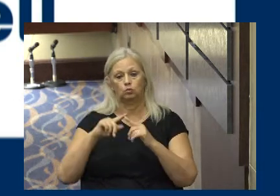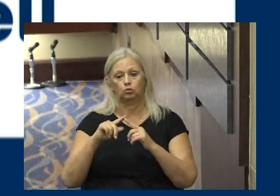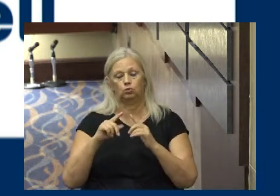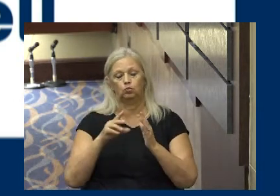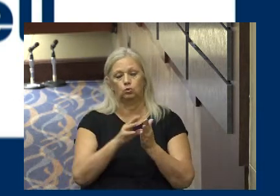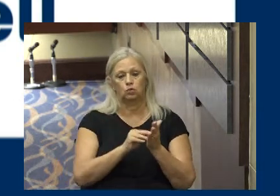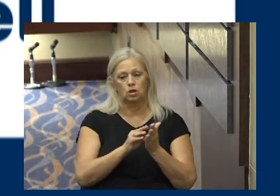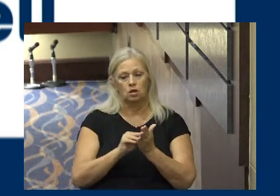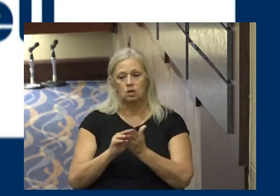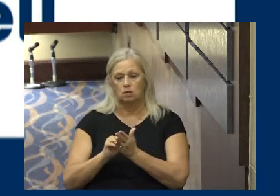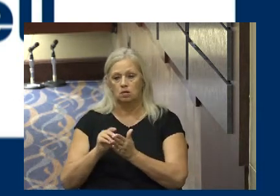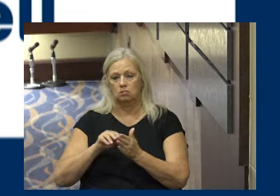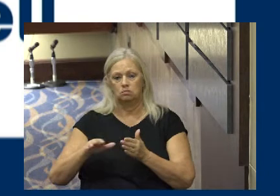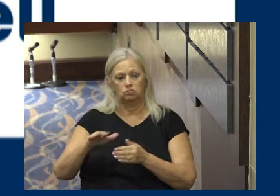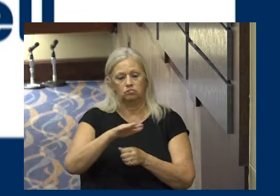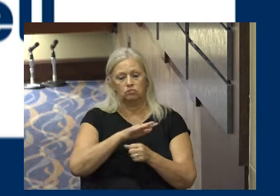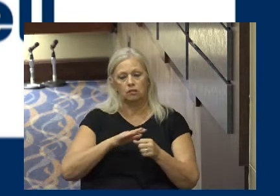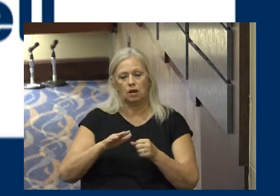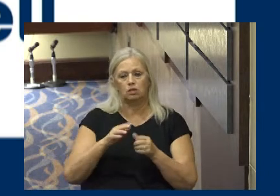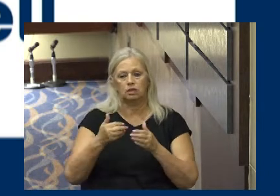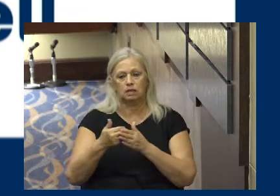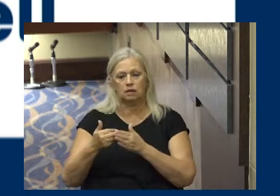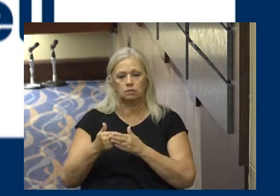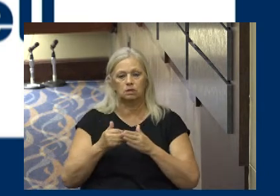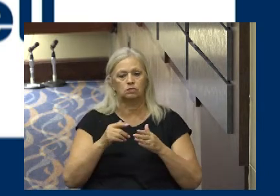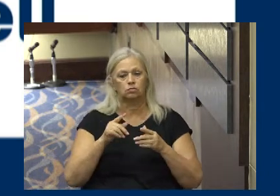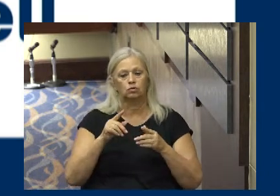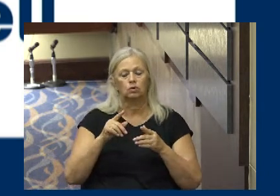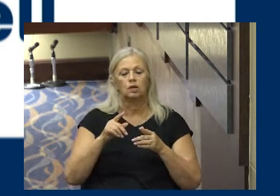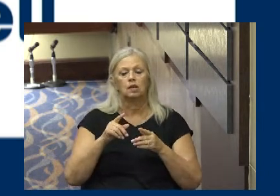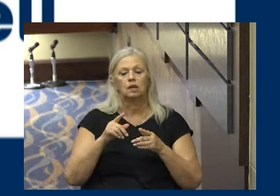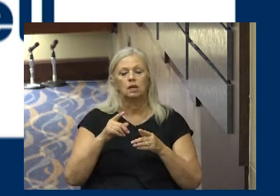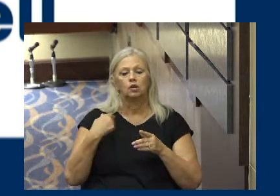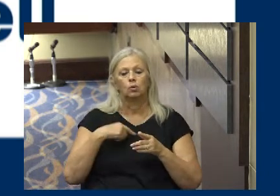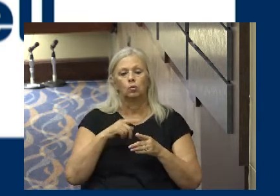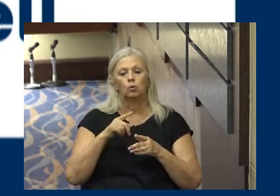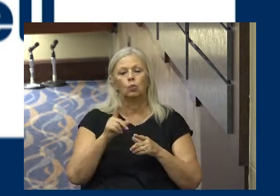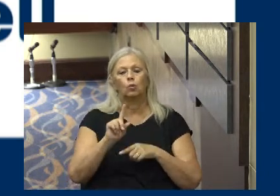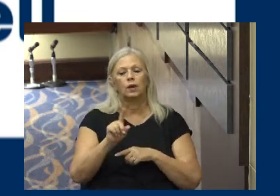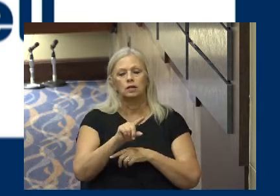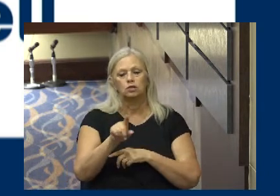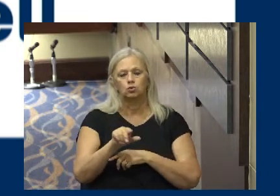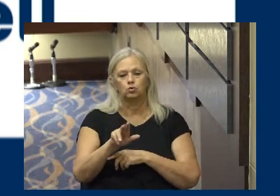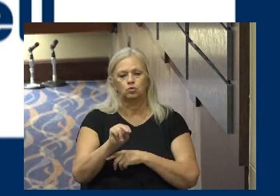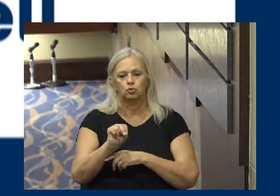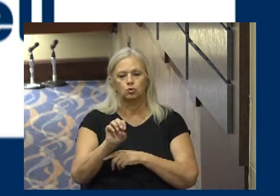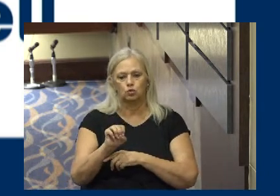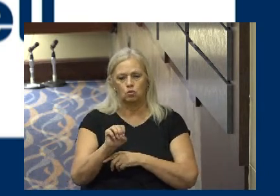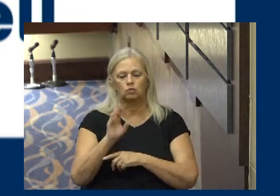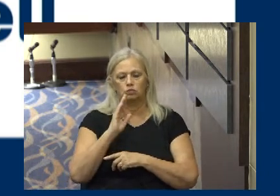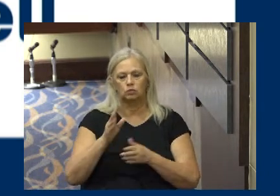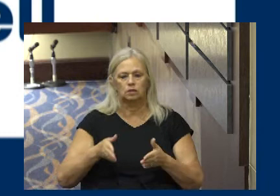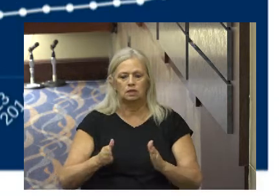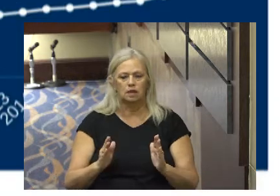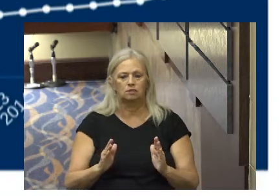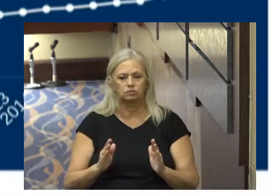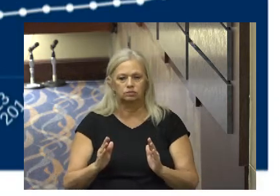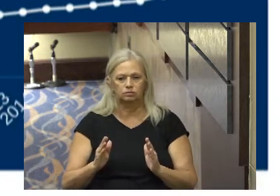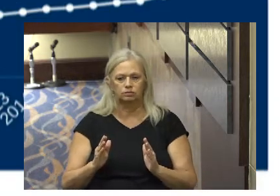in neighborhoods around the city of Waco where zoning is permitted for this kind of project.